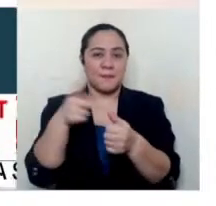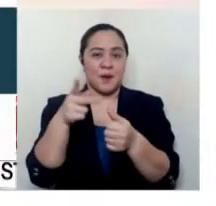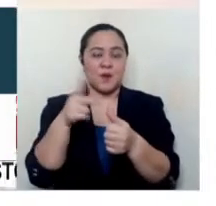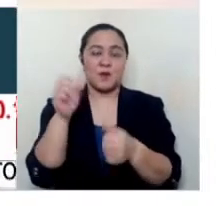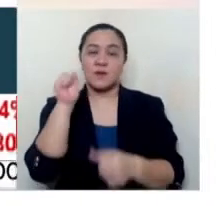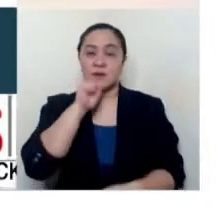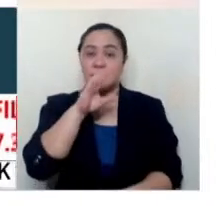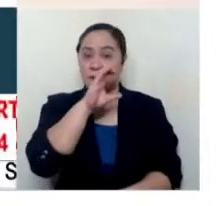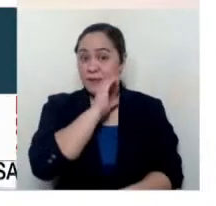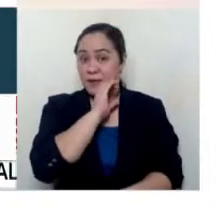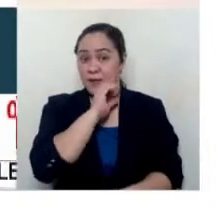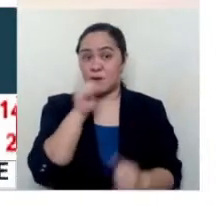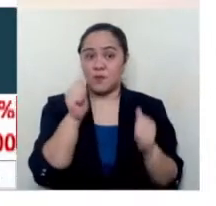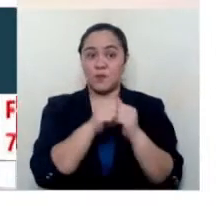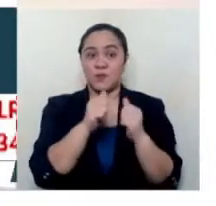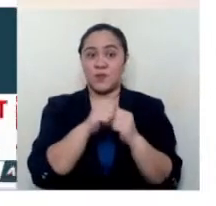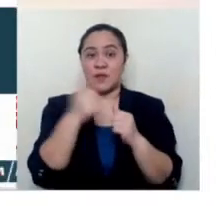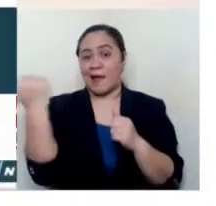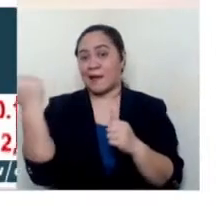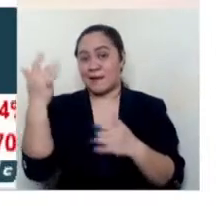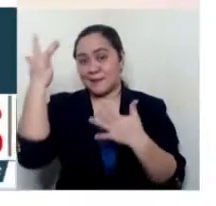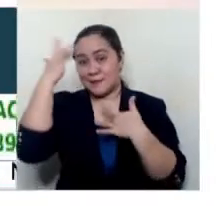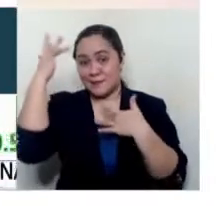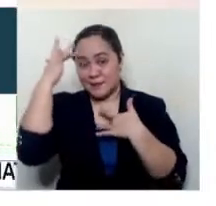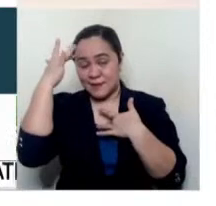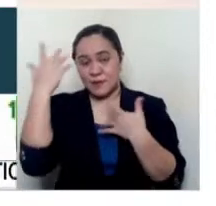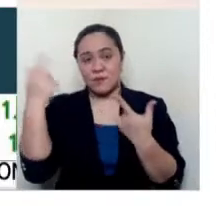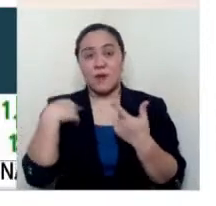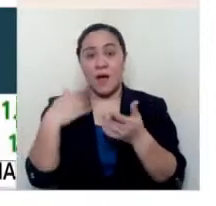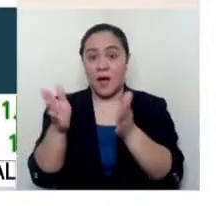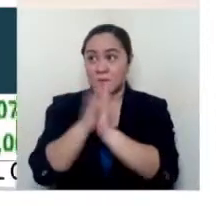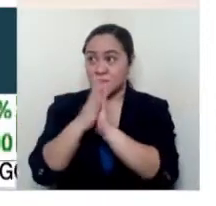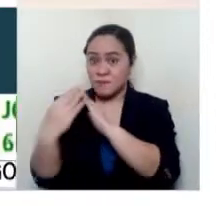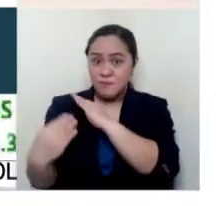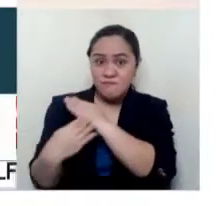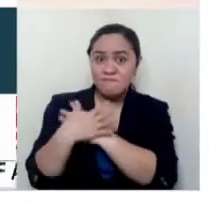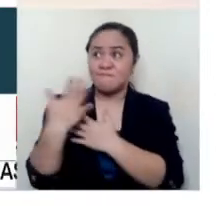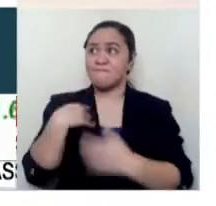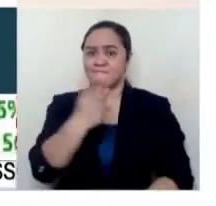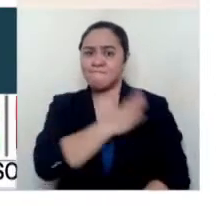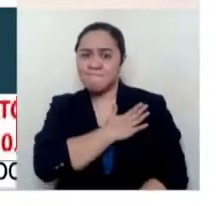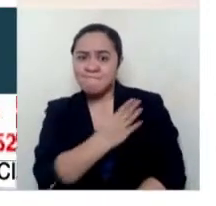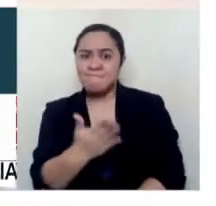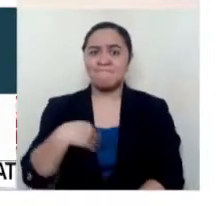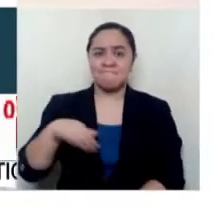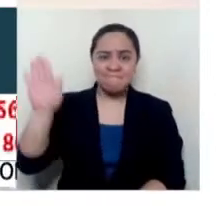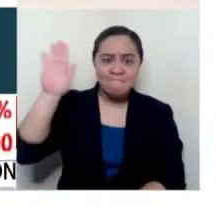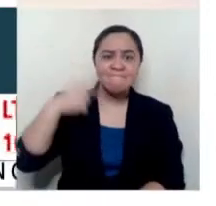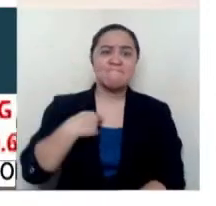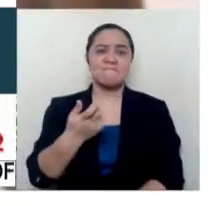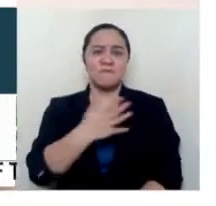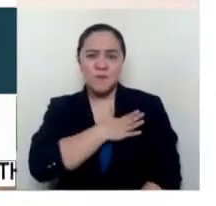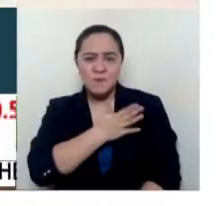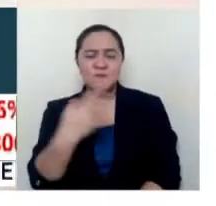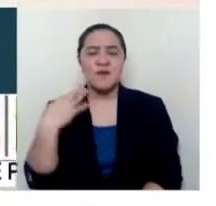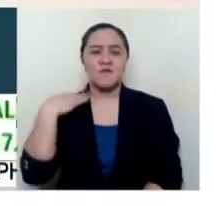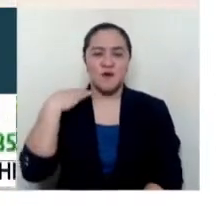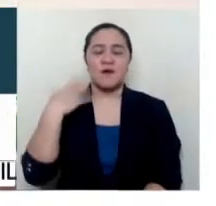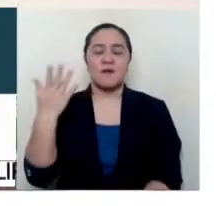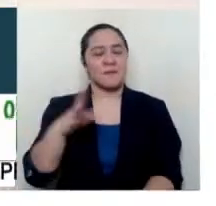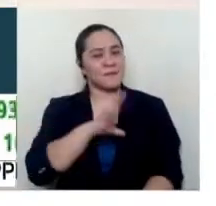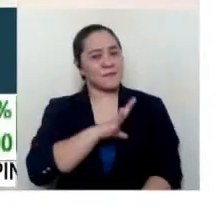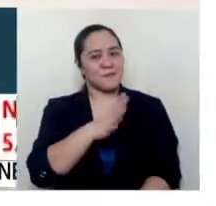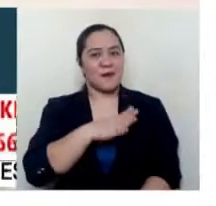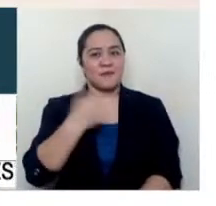and those with comorbids, they were already asking, okay lang ba yan? I'm willing. Parang ganon. So it actually opened their eyes